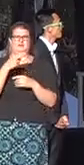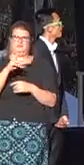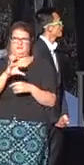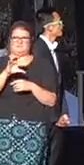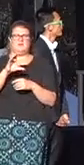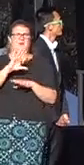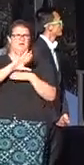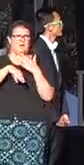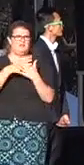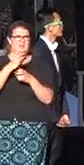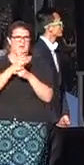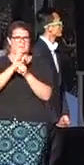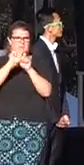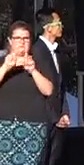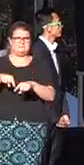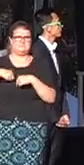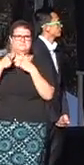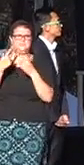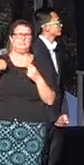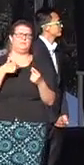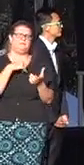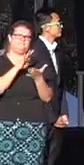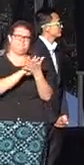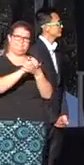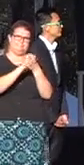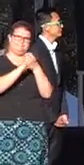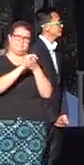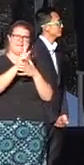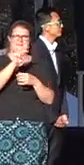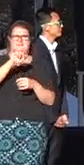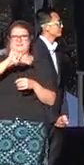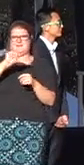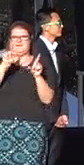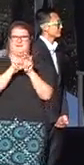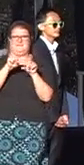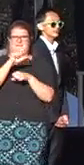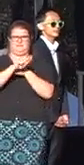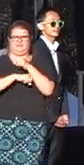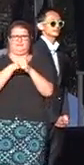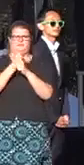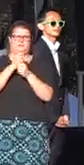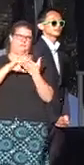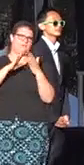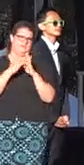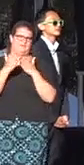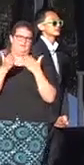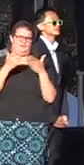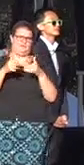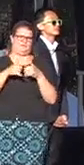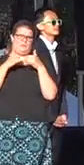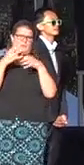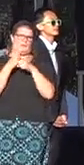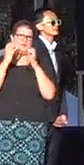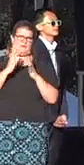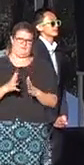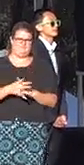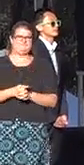all of her hard work, we congratulate Tita Viveros as this year's Community Service Award